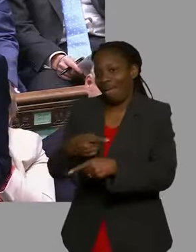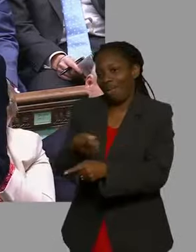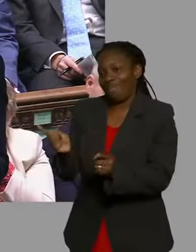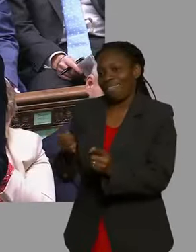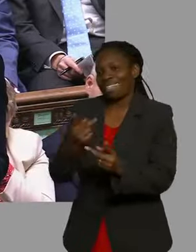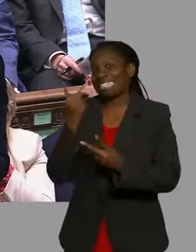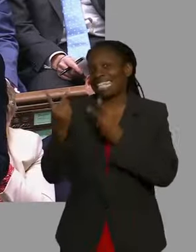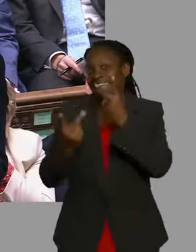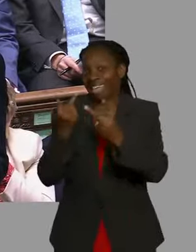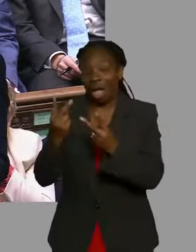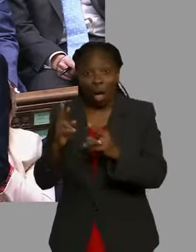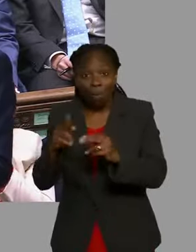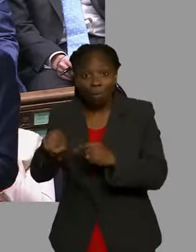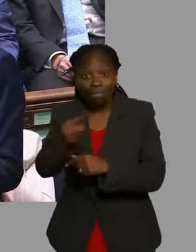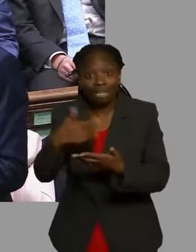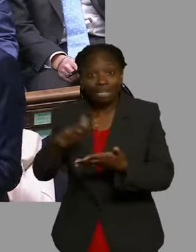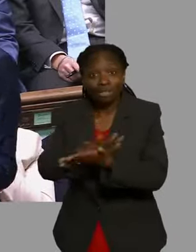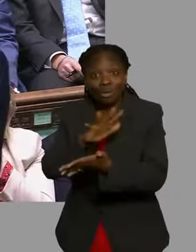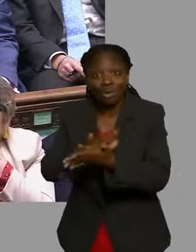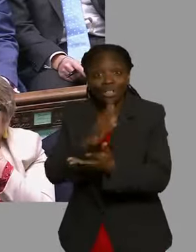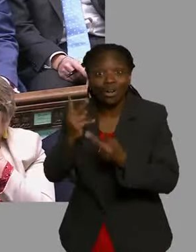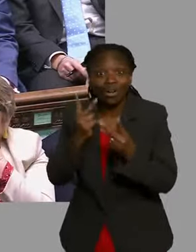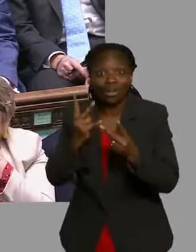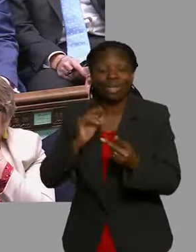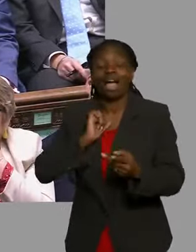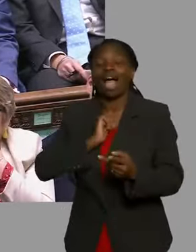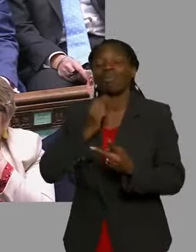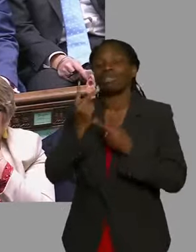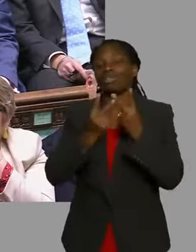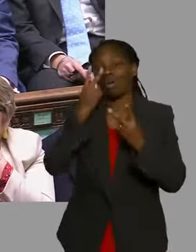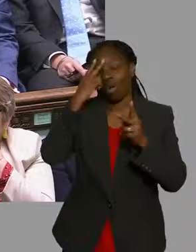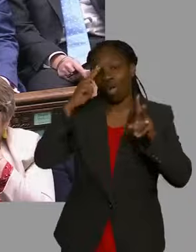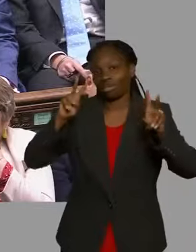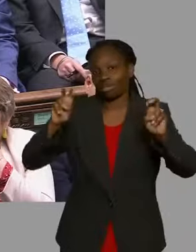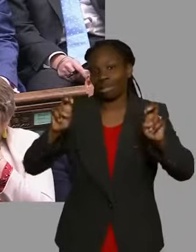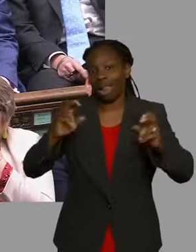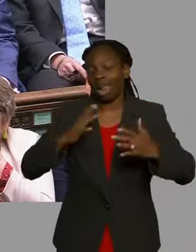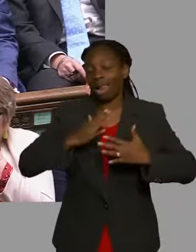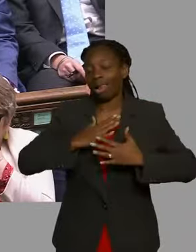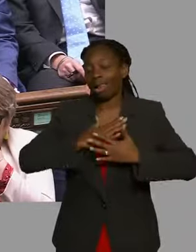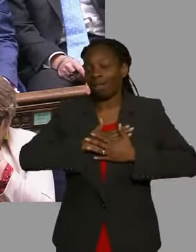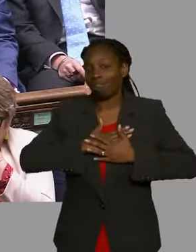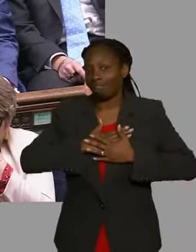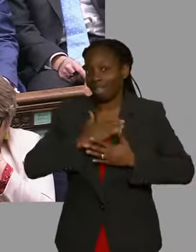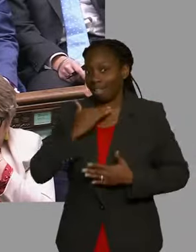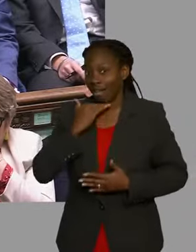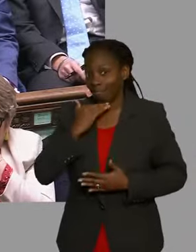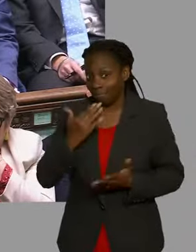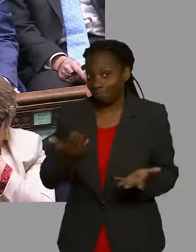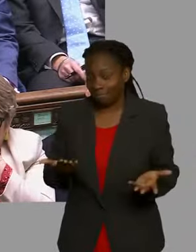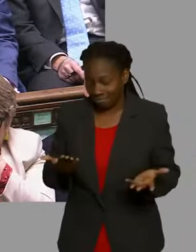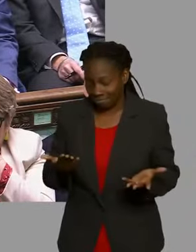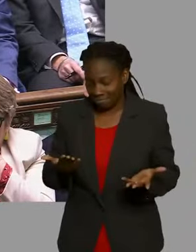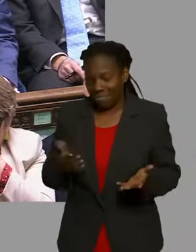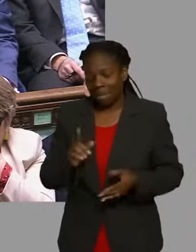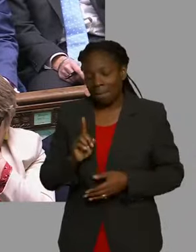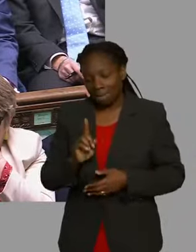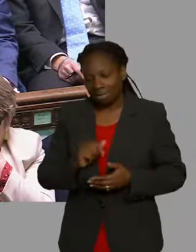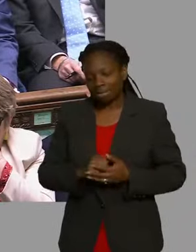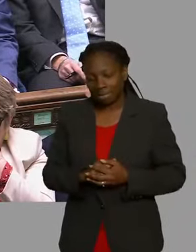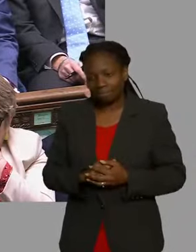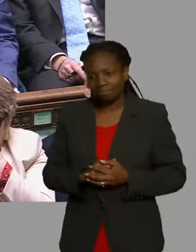called Love Is Enough, but the hard truth is, for many young carers and young adult